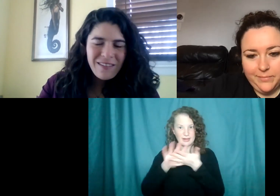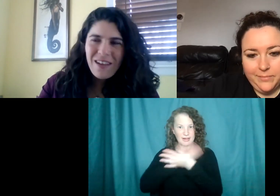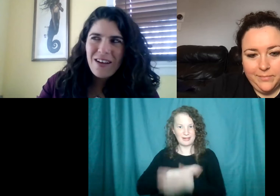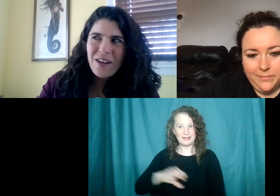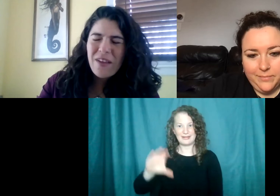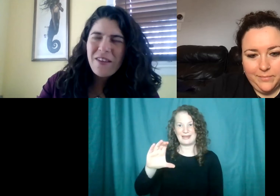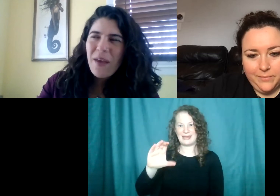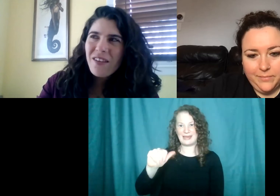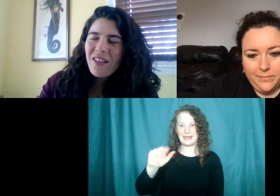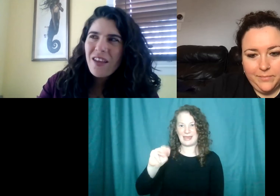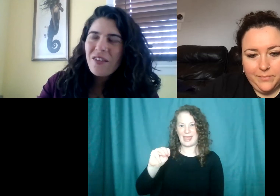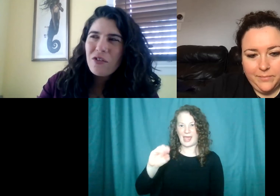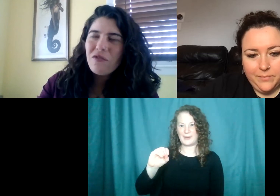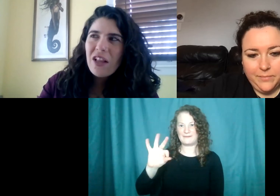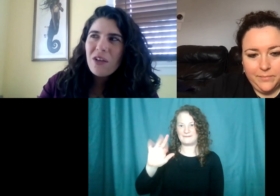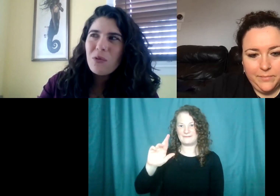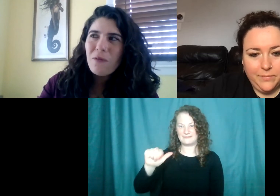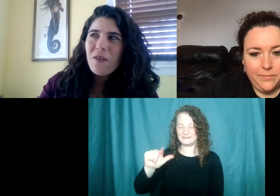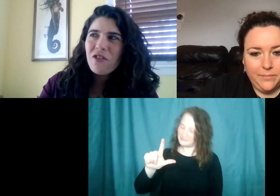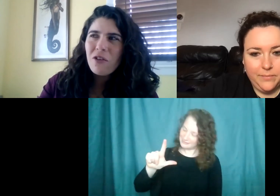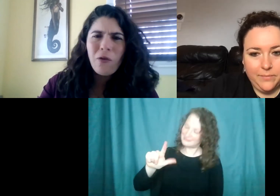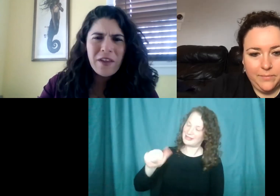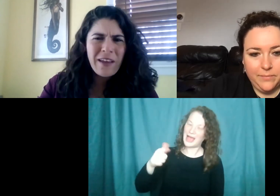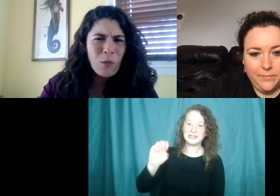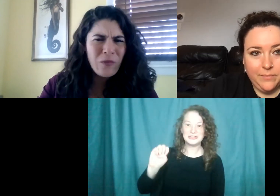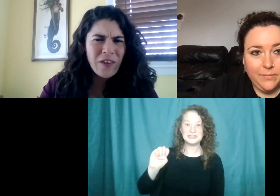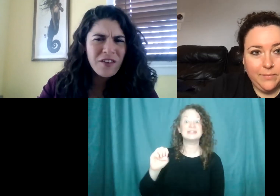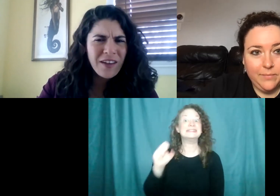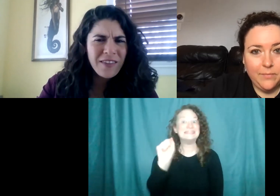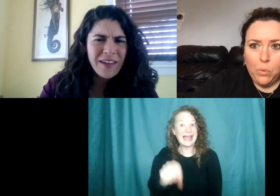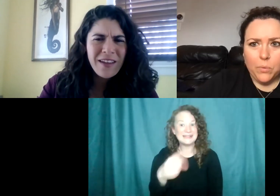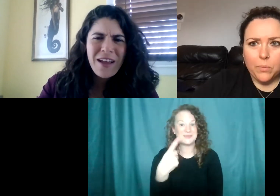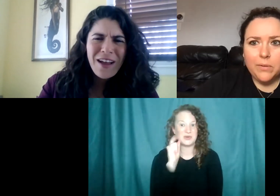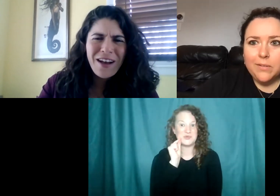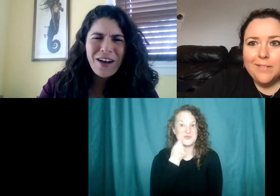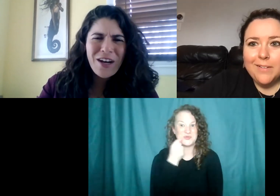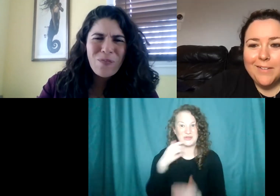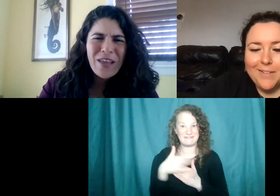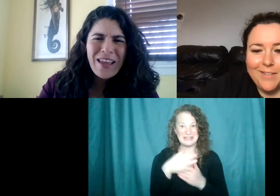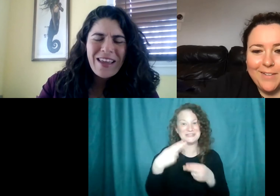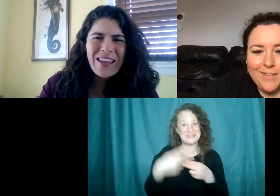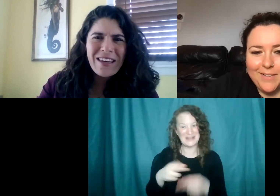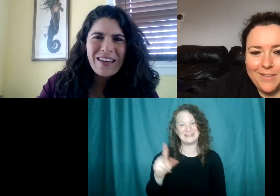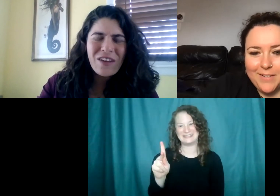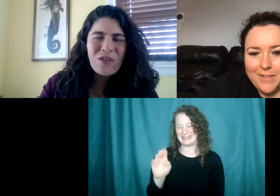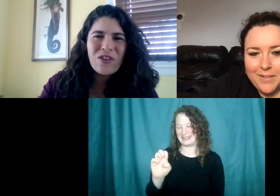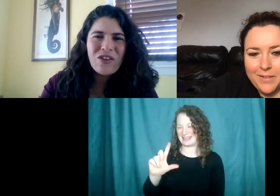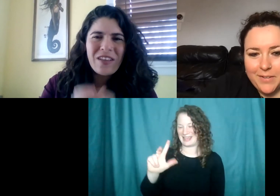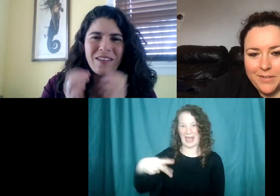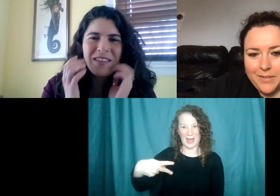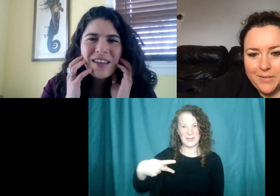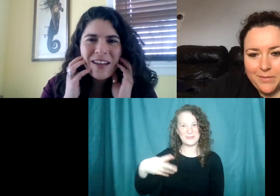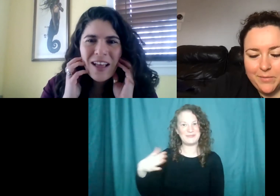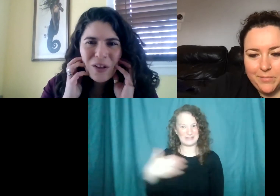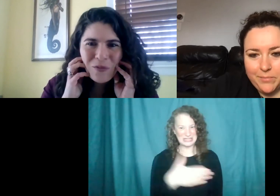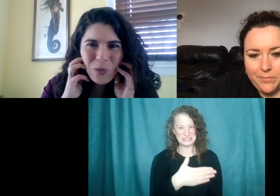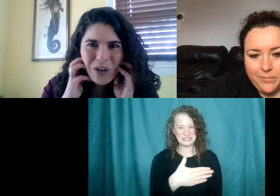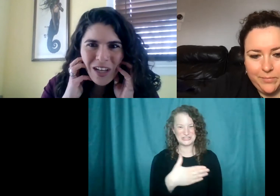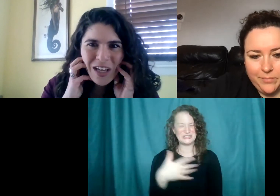Yes. Especially, there's a really cool fish called the kelp fish, I think. Ooh. And if you search it, it's